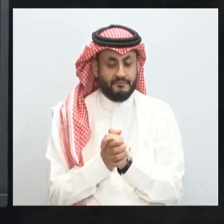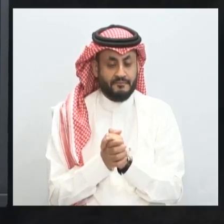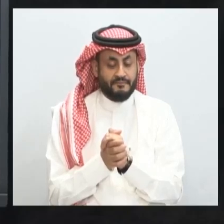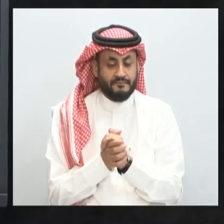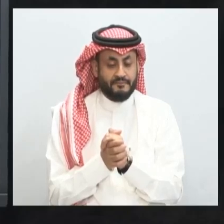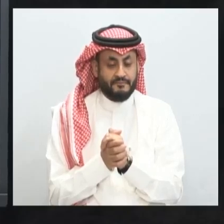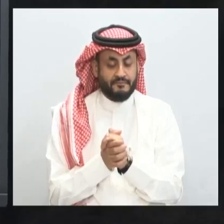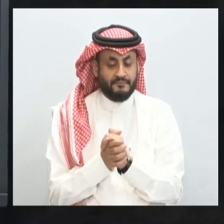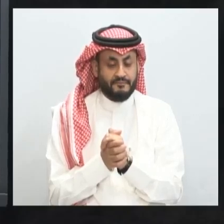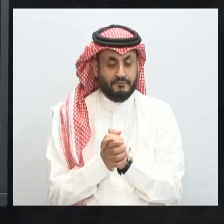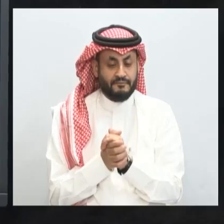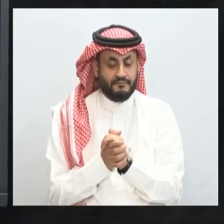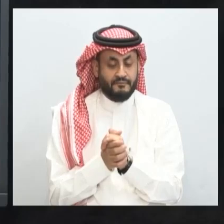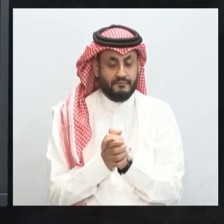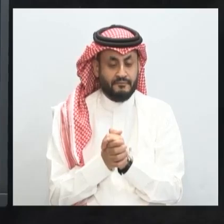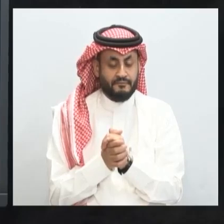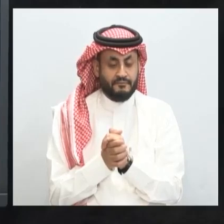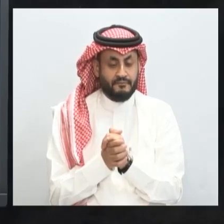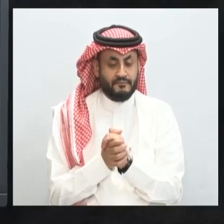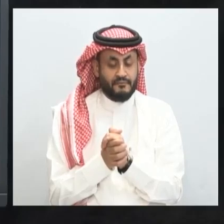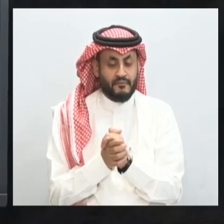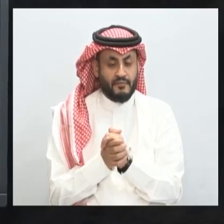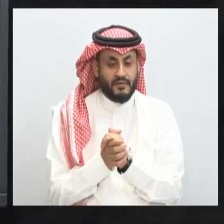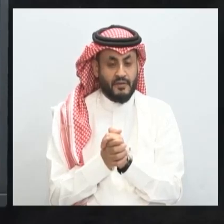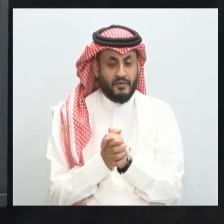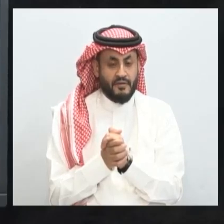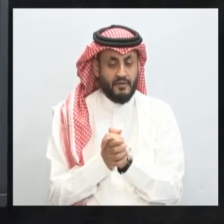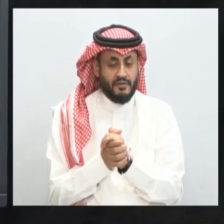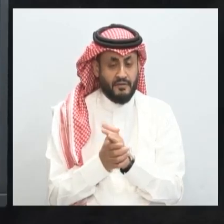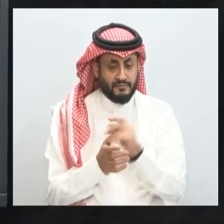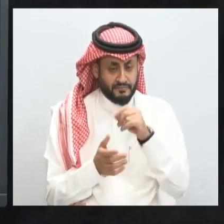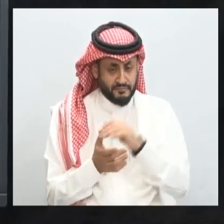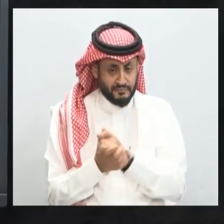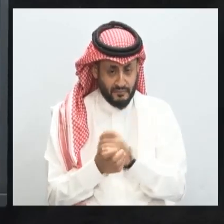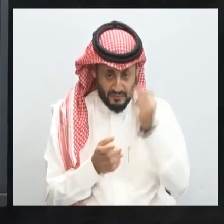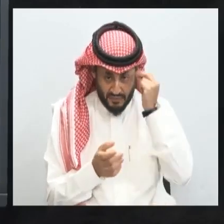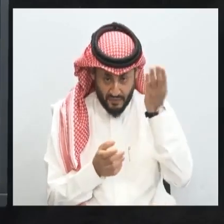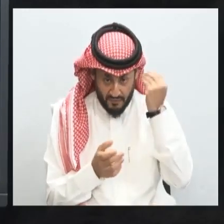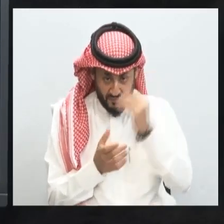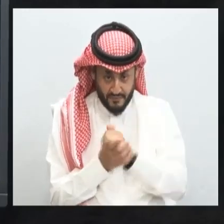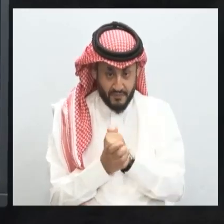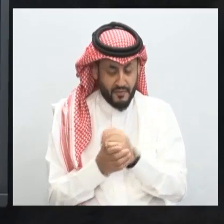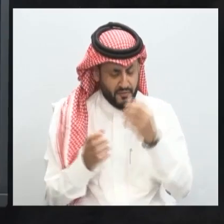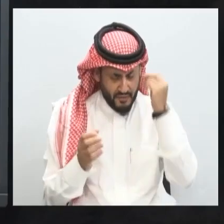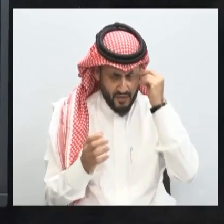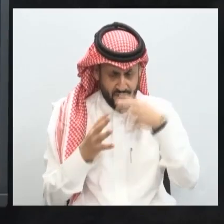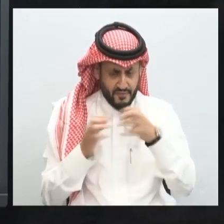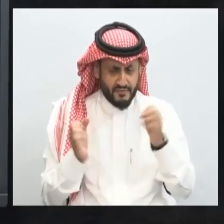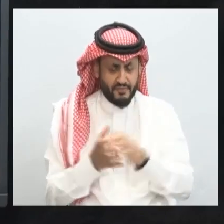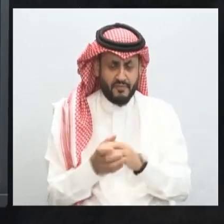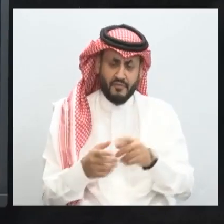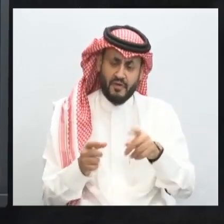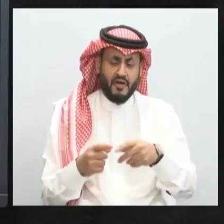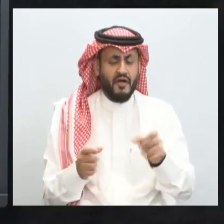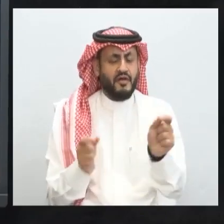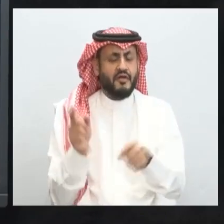And we have G, enormous. So if you do have any background, or if you know the meanings of the words, this is the time just